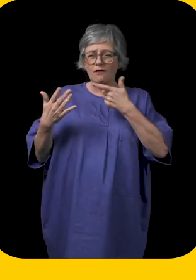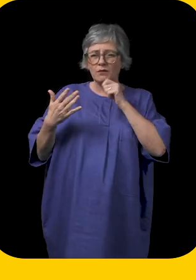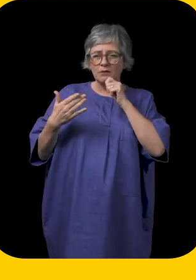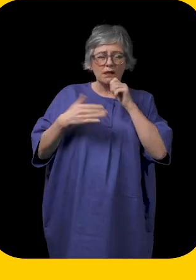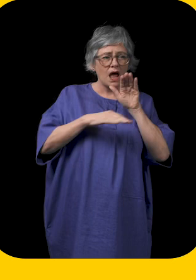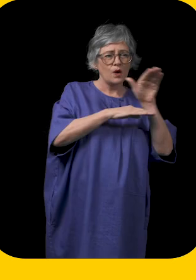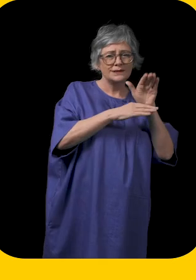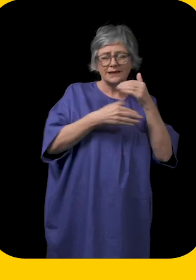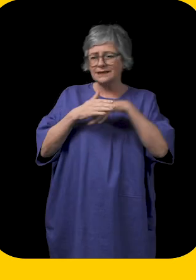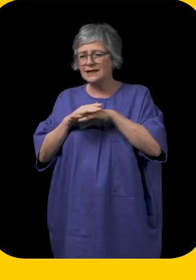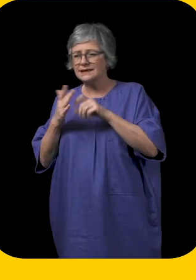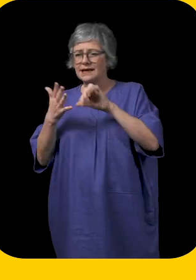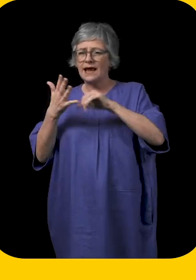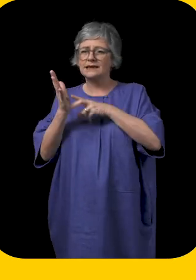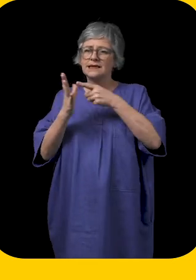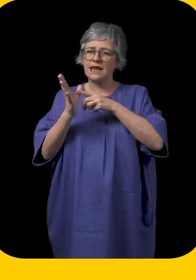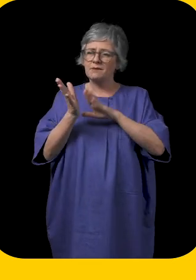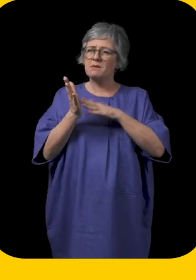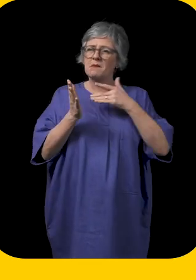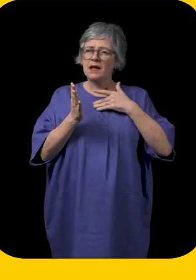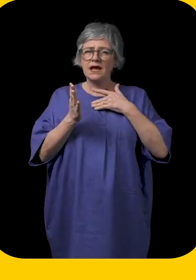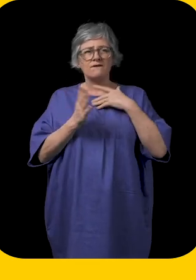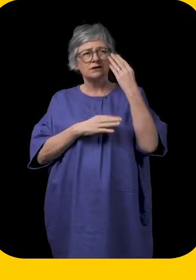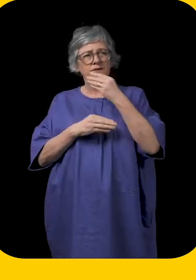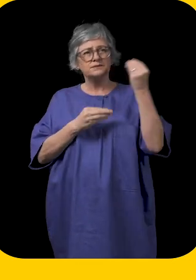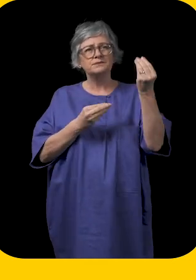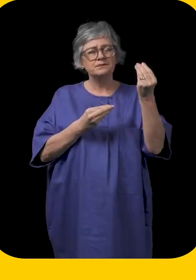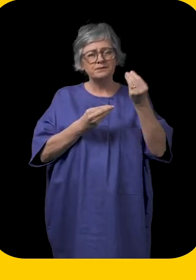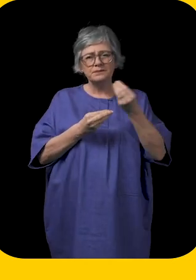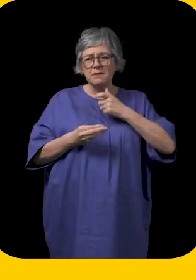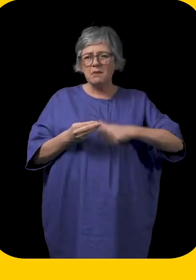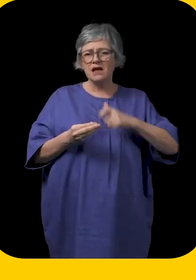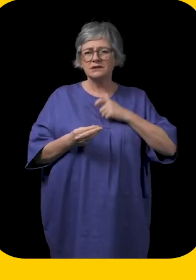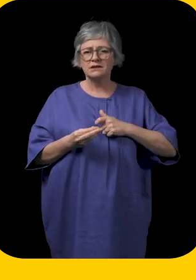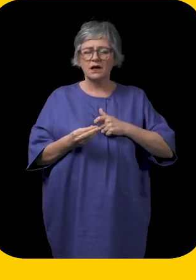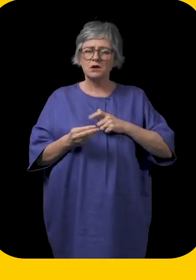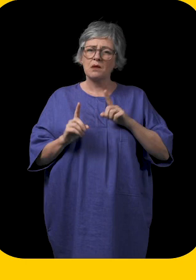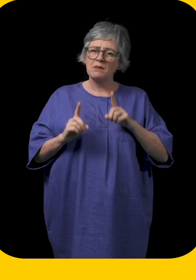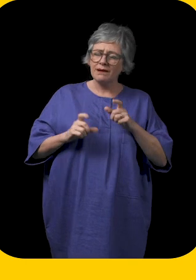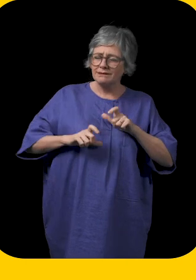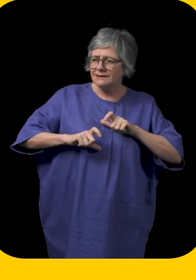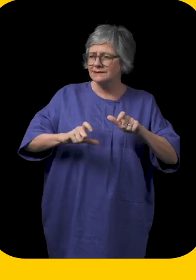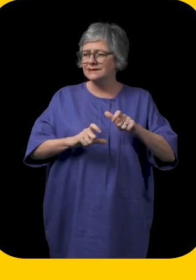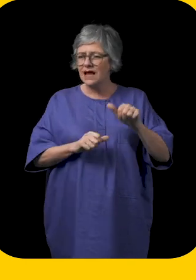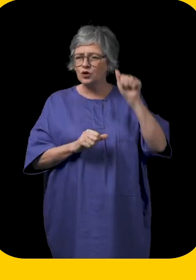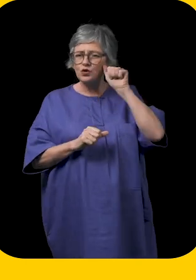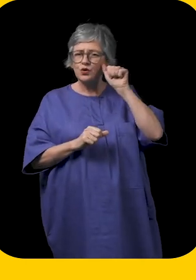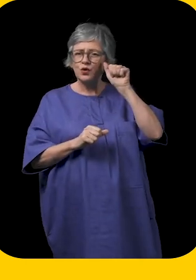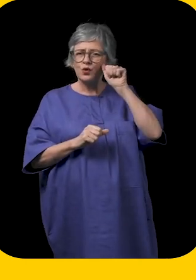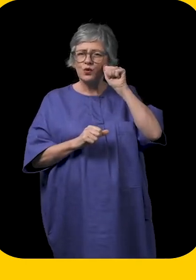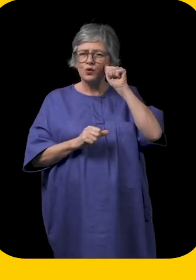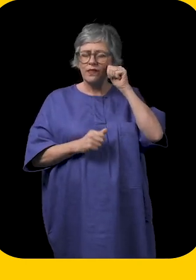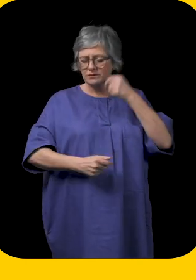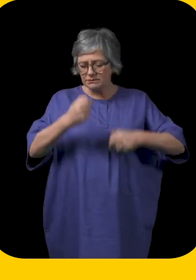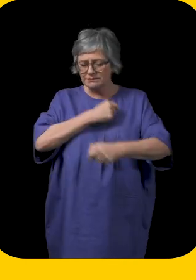and inside Islam, my own sense of spirituality, which felt unique and personal. However, I still knew that Islam was a thread